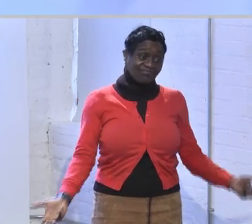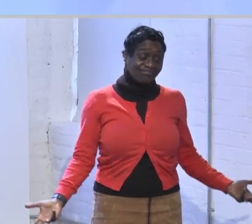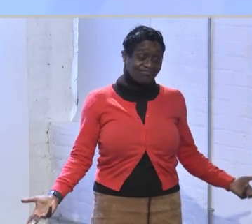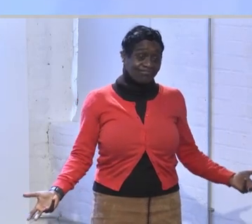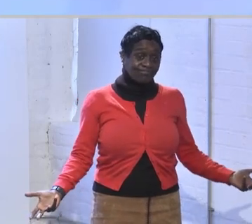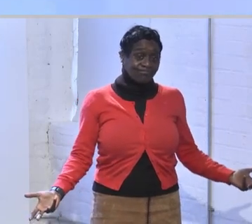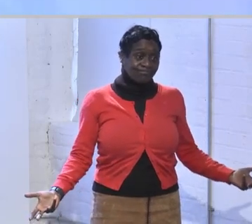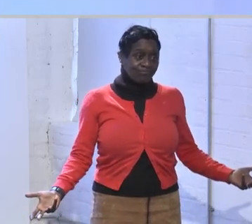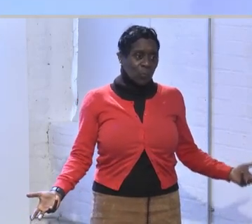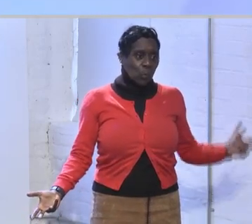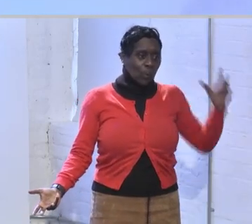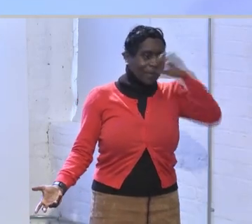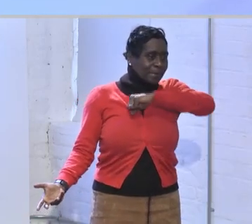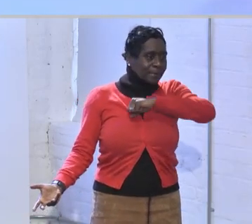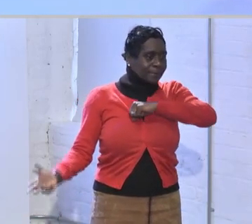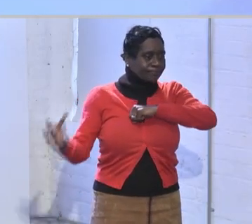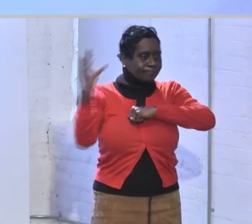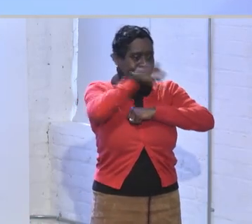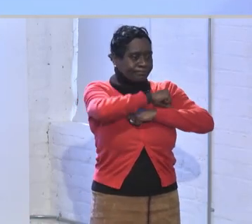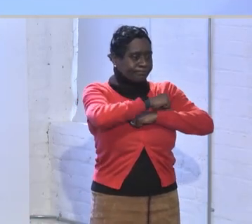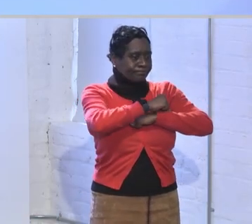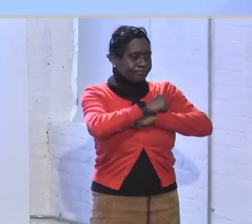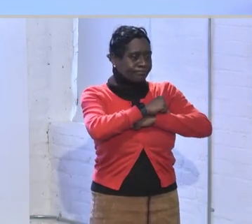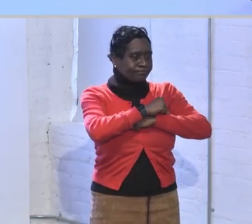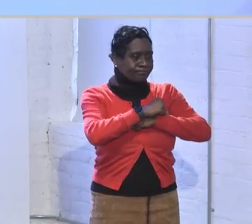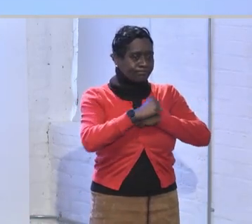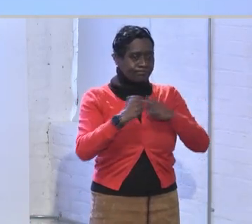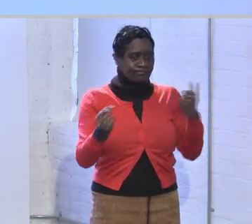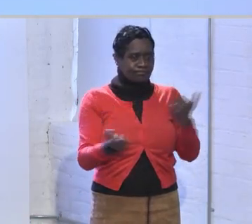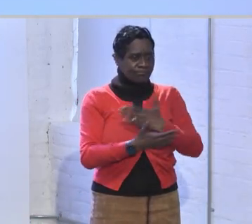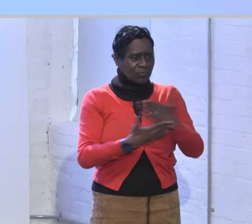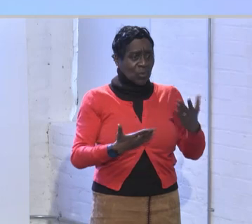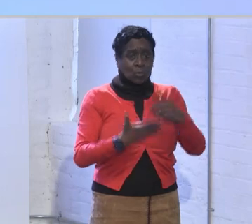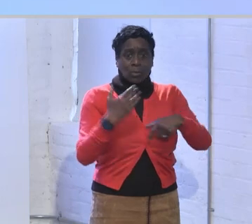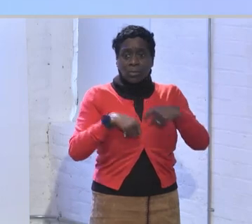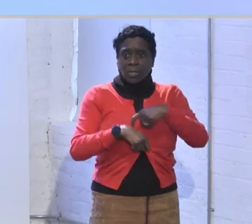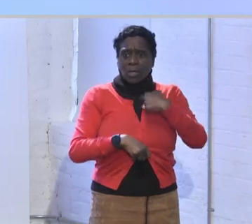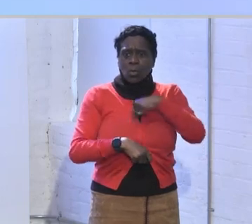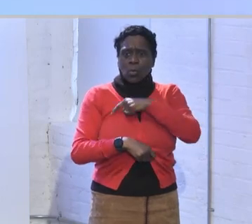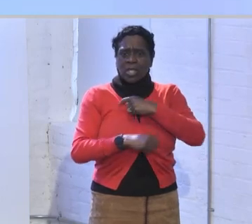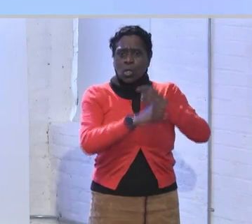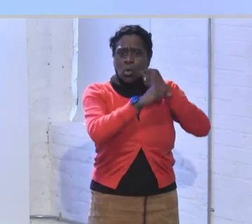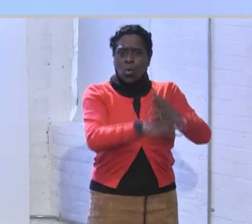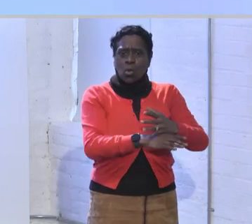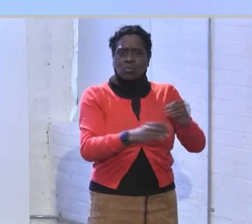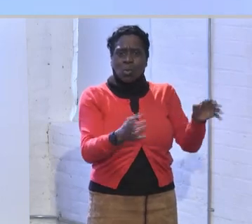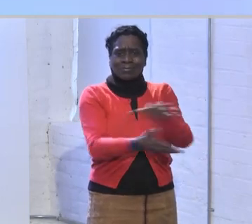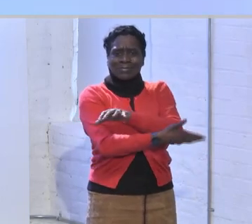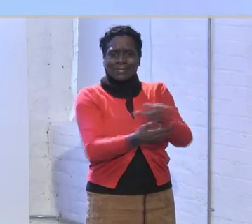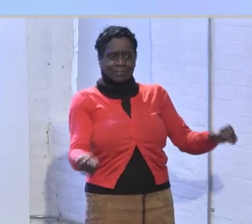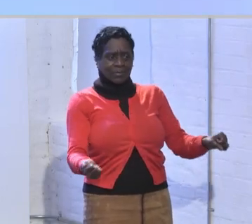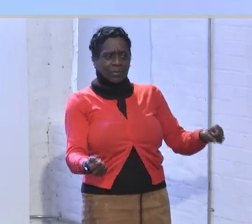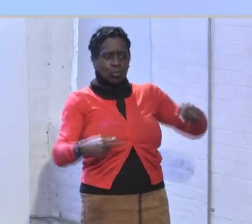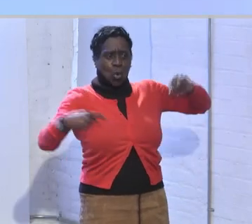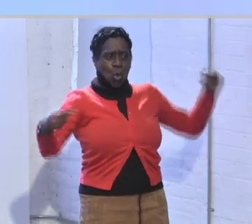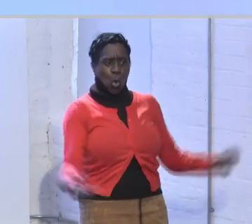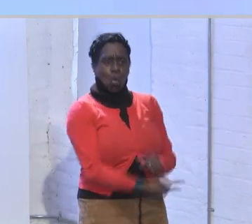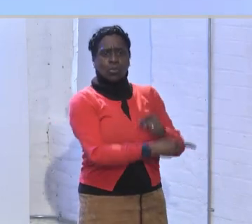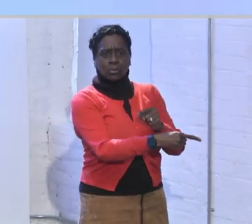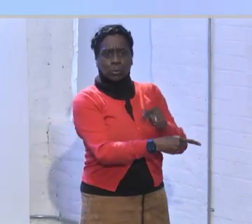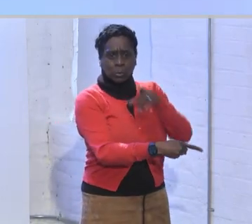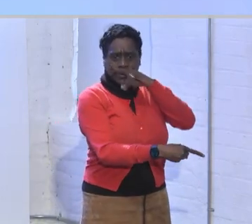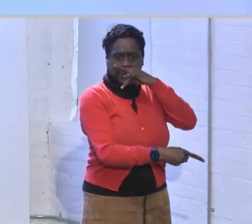we are missing the mark. And sometimes I fear we cause more damage than we are being